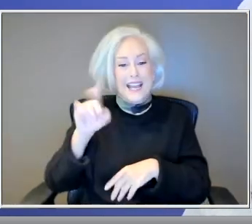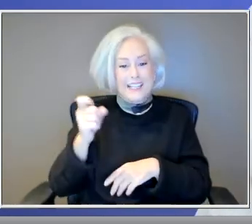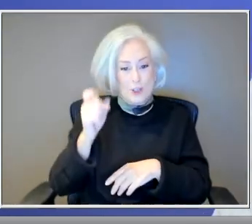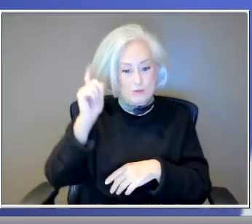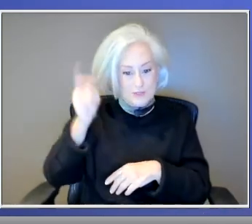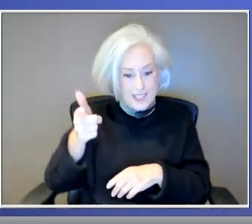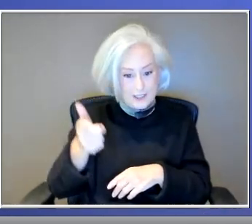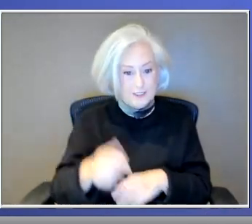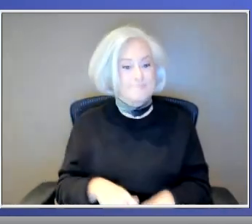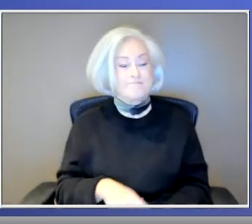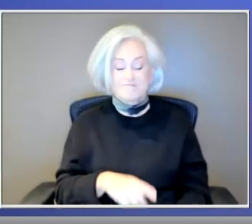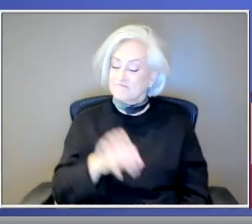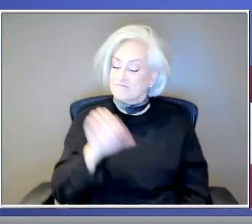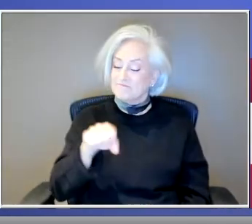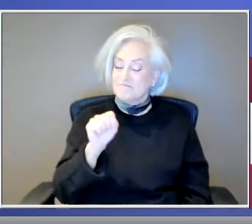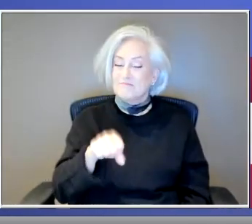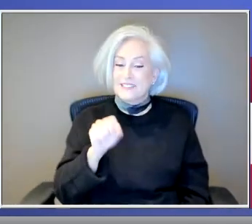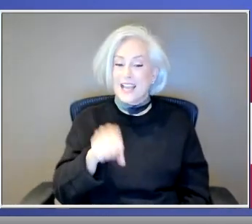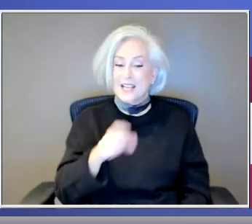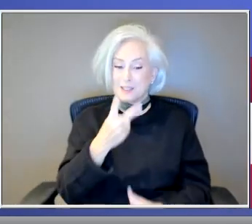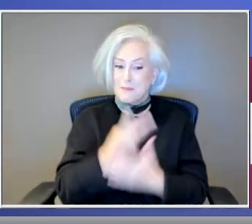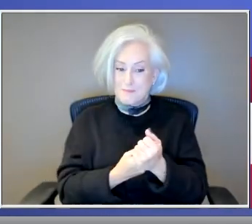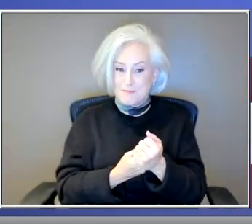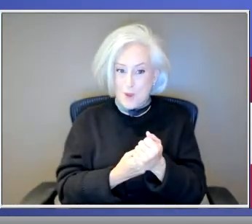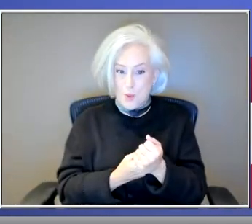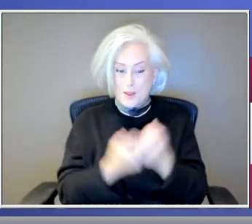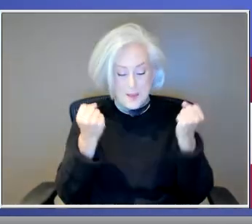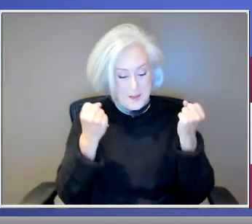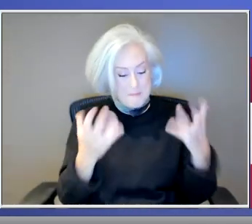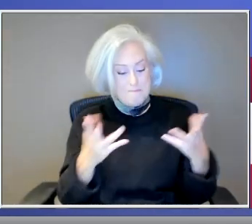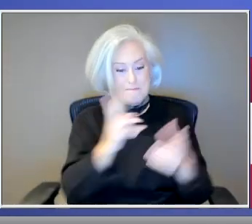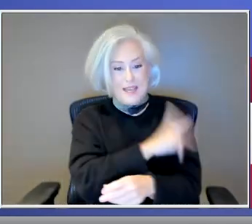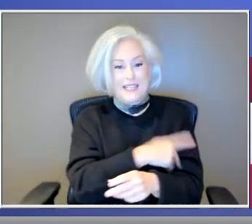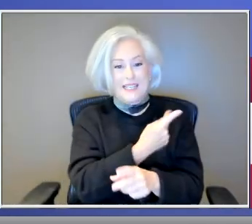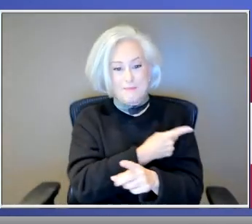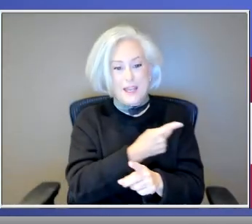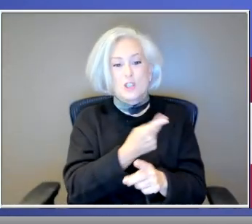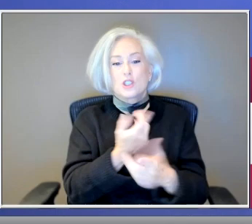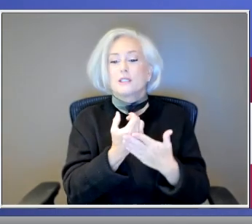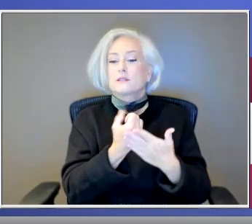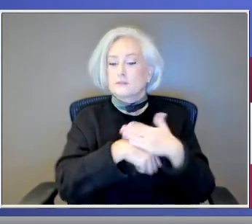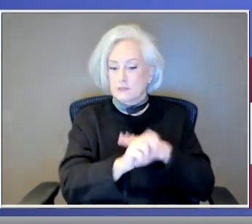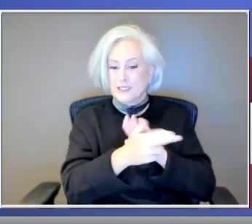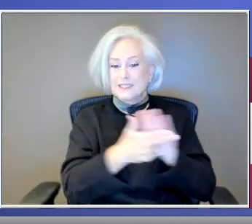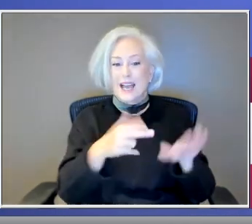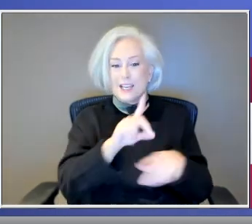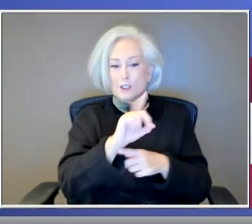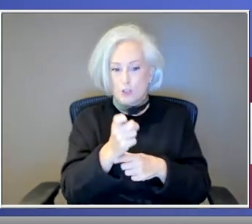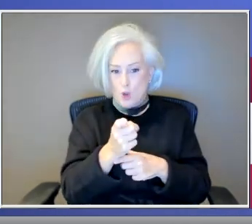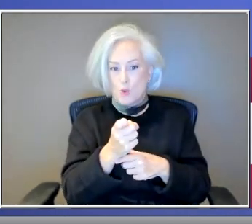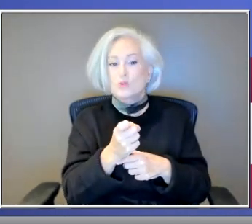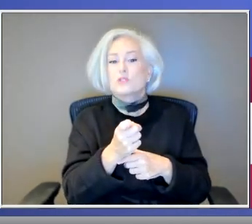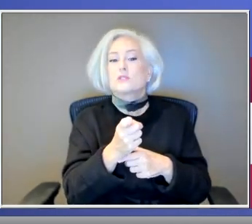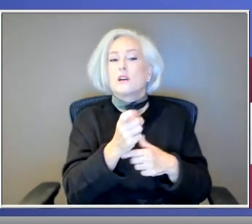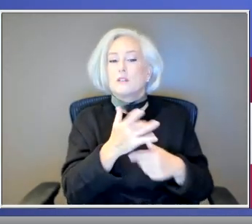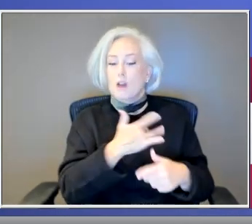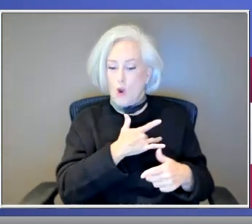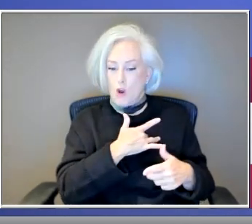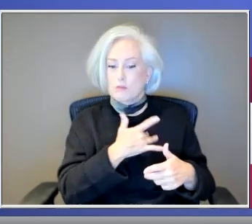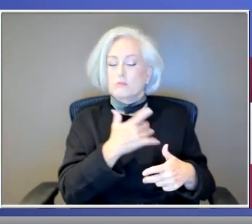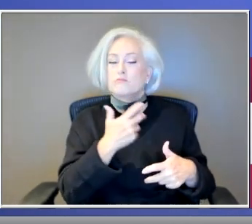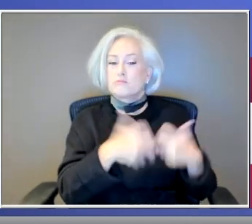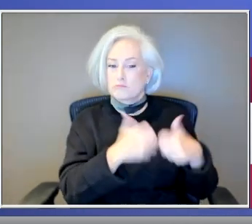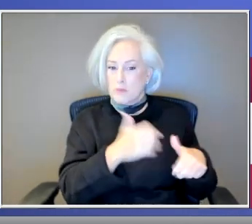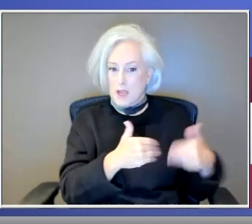both. So many of my patients are patients just like you, Ann, who were diagnosed in childhood and then eventually become adults and